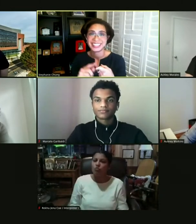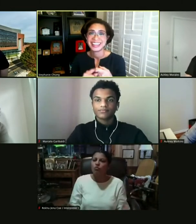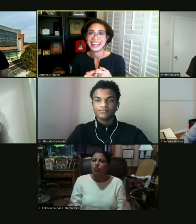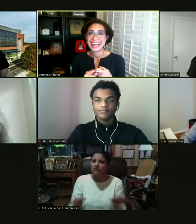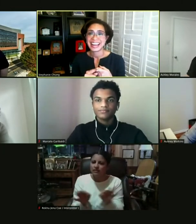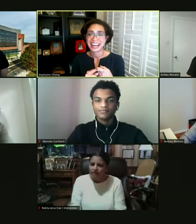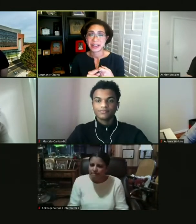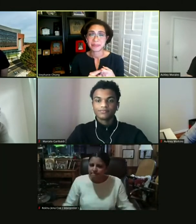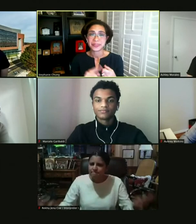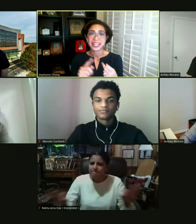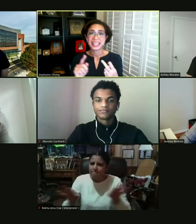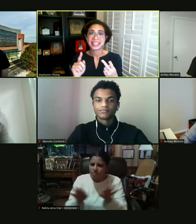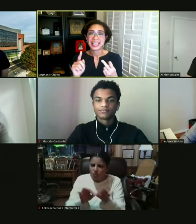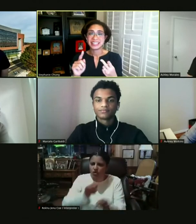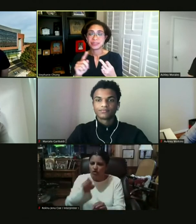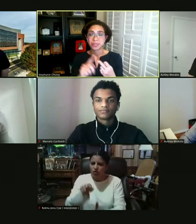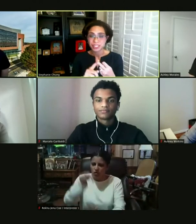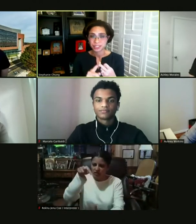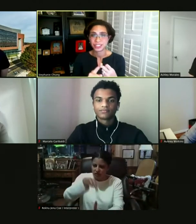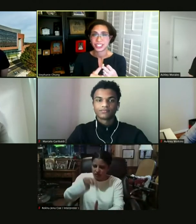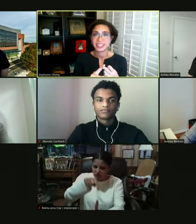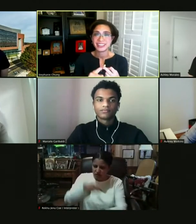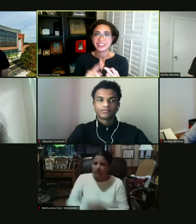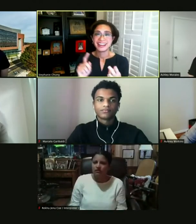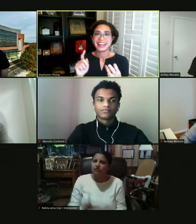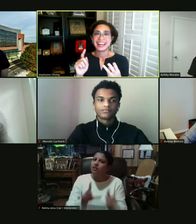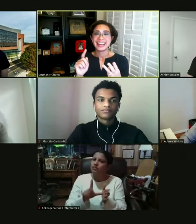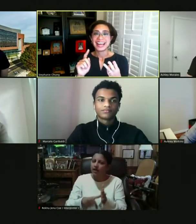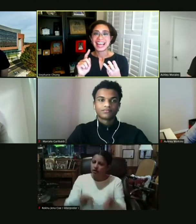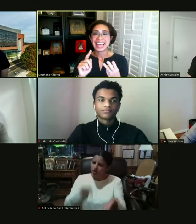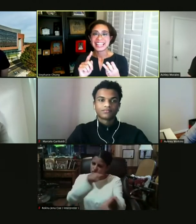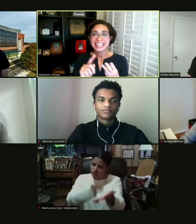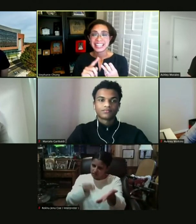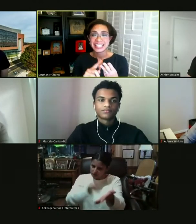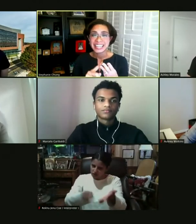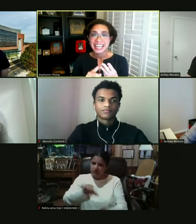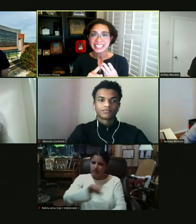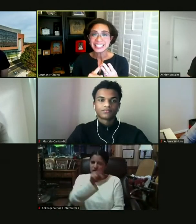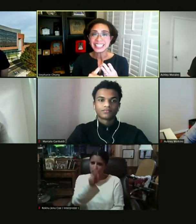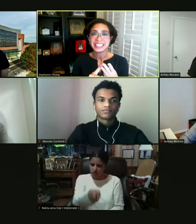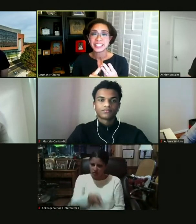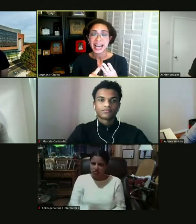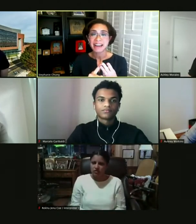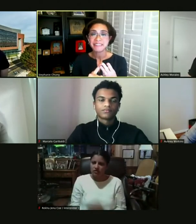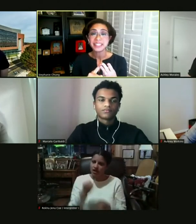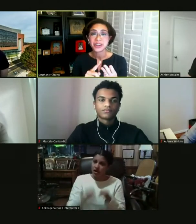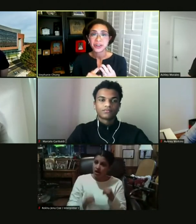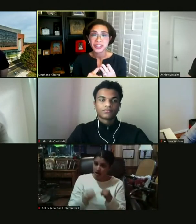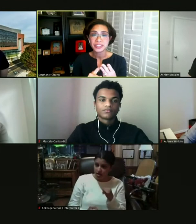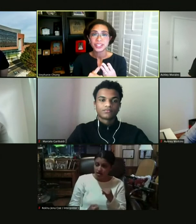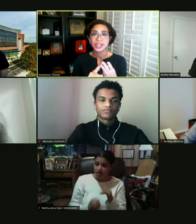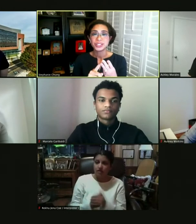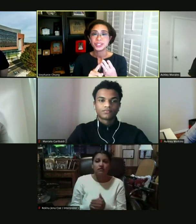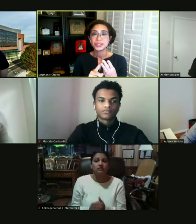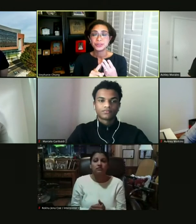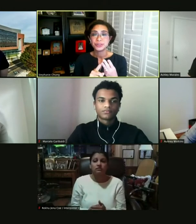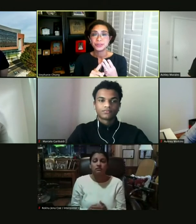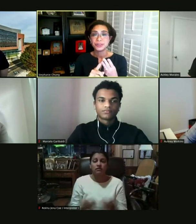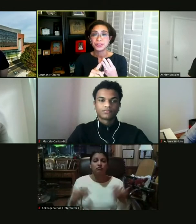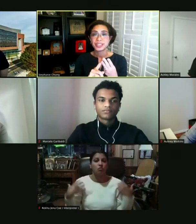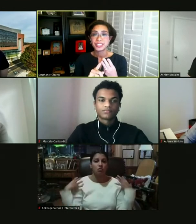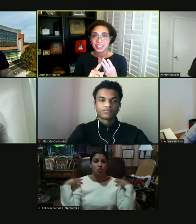question, and then researching. And then the last thing is having the courage